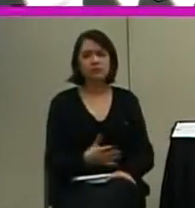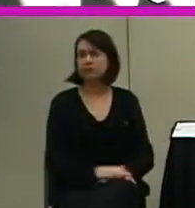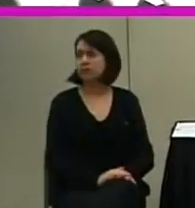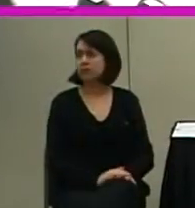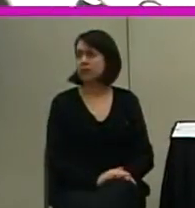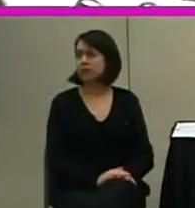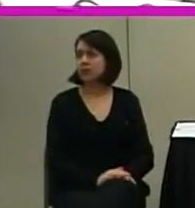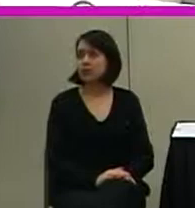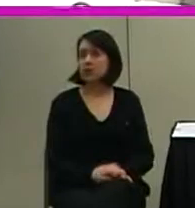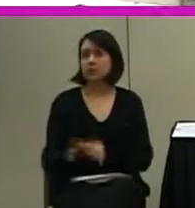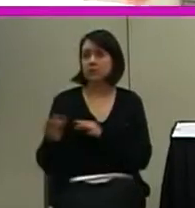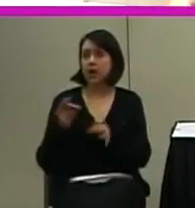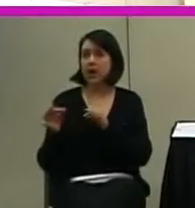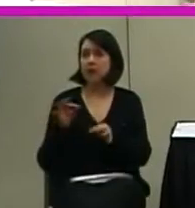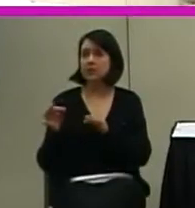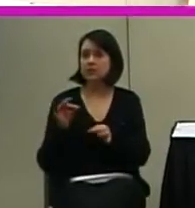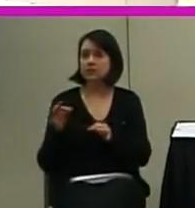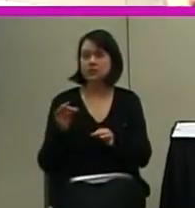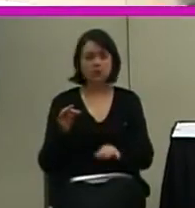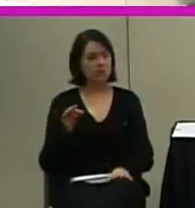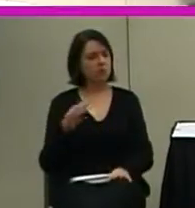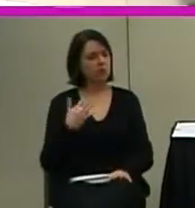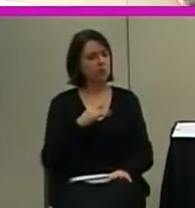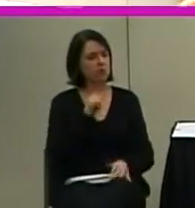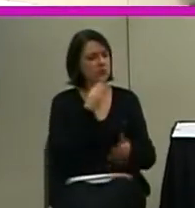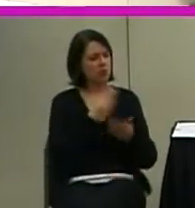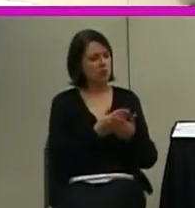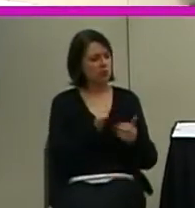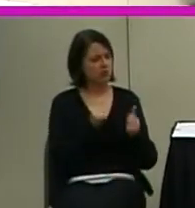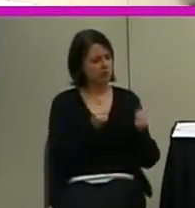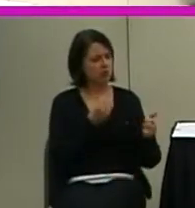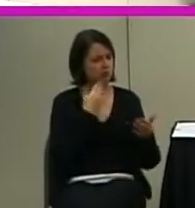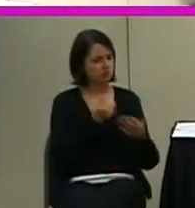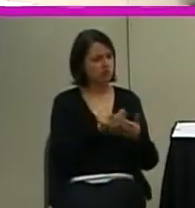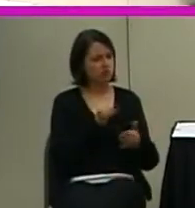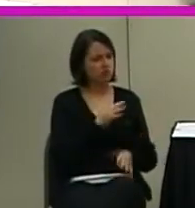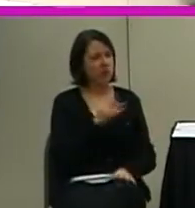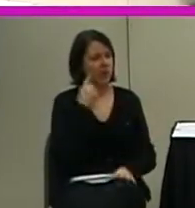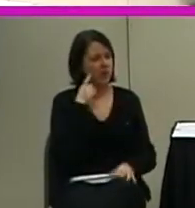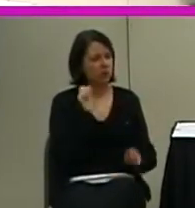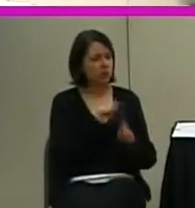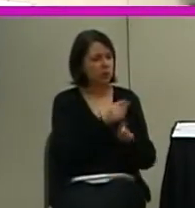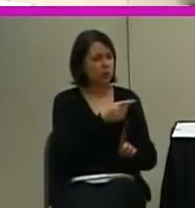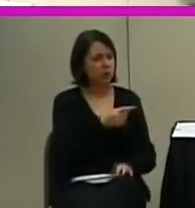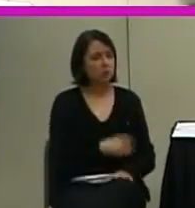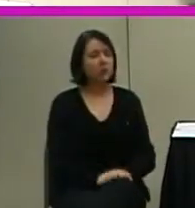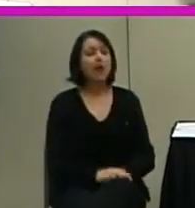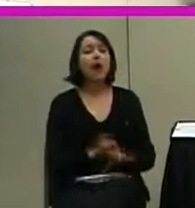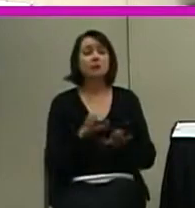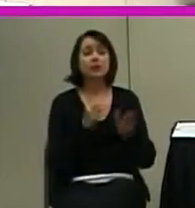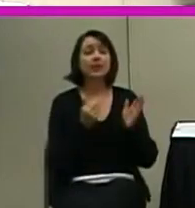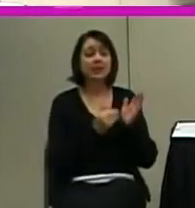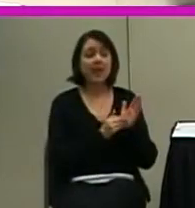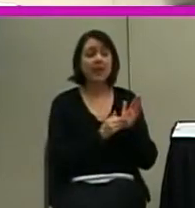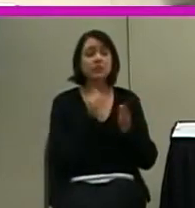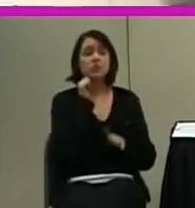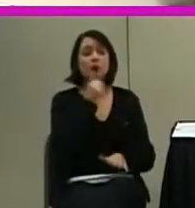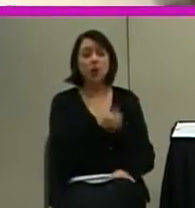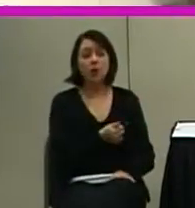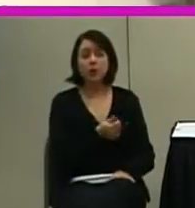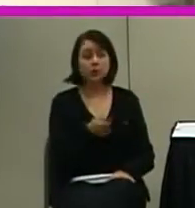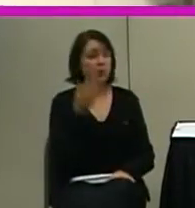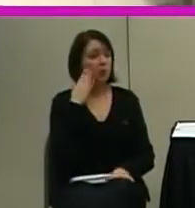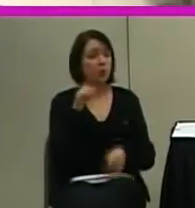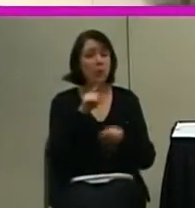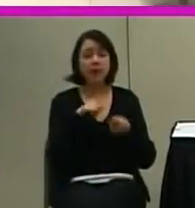voice and explains, and I say, oh, that was awesome. You were really good at that. That was amazing. I thought I'd be able to trick you. I'm going to do this again sometime tomorrow, but you don't